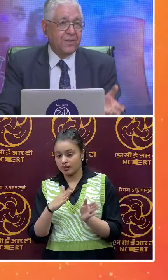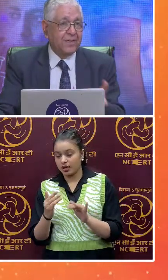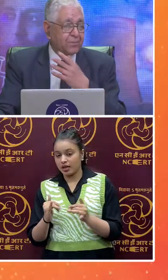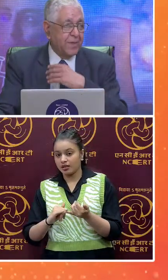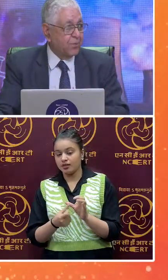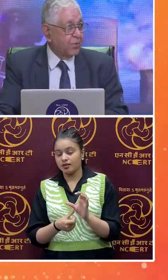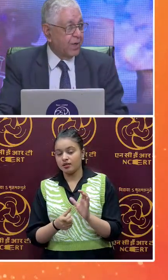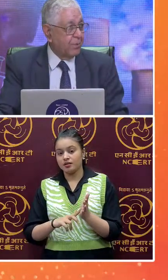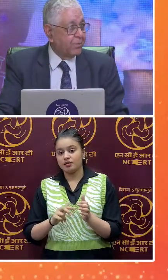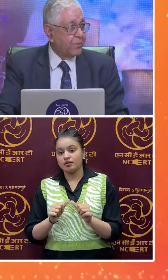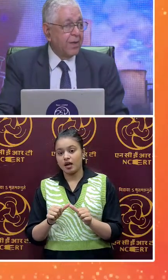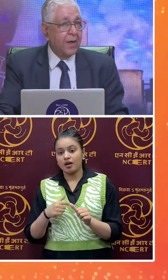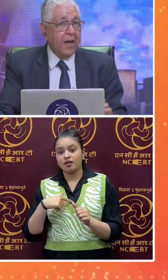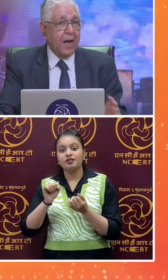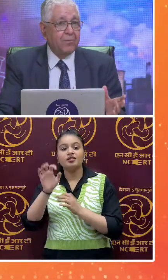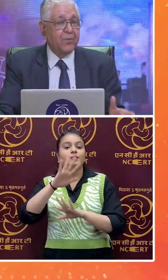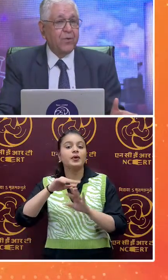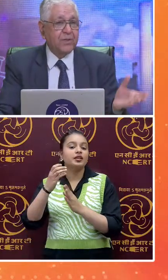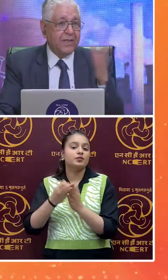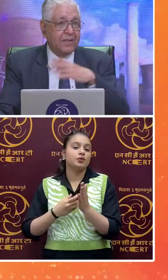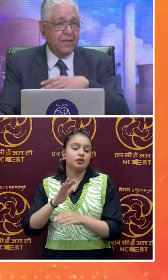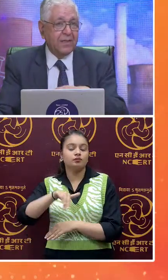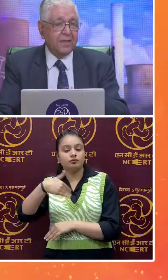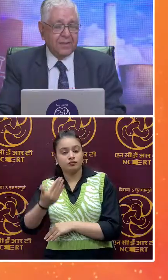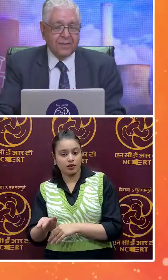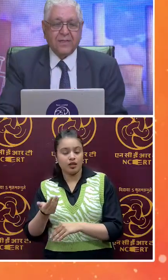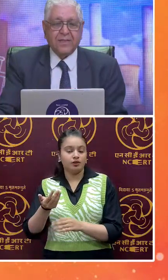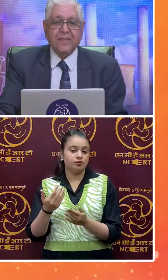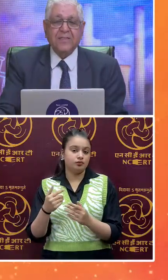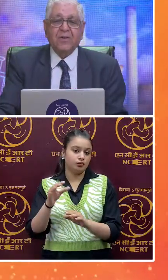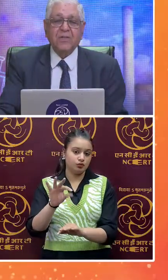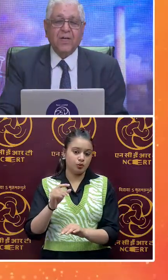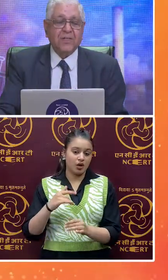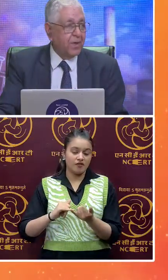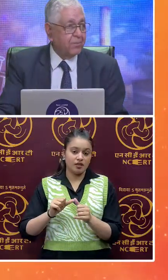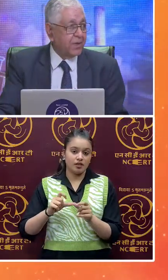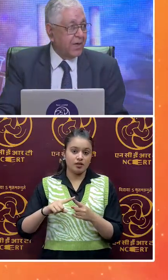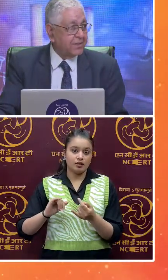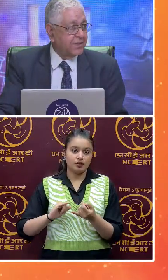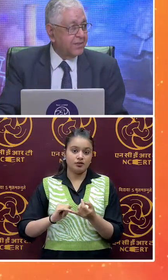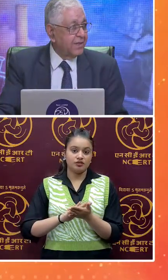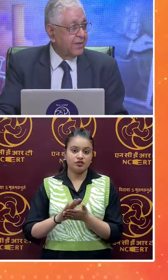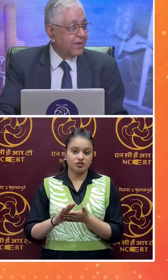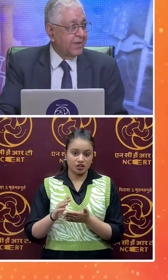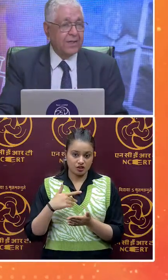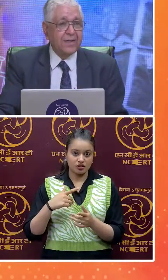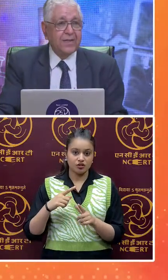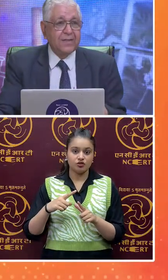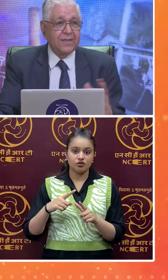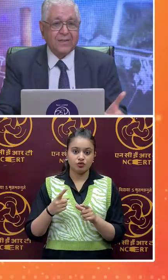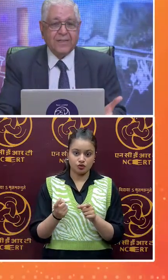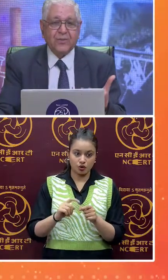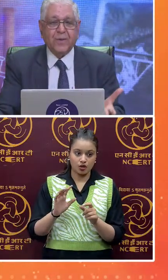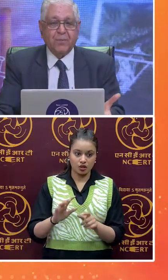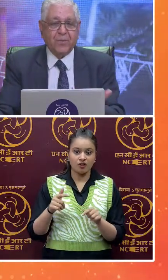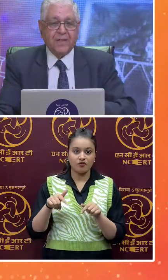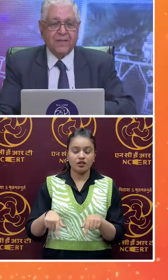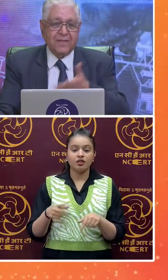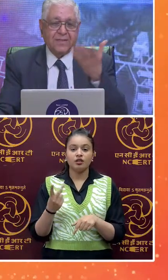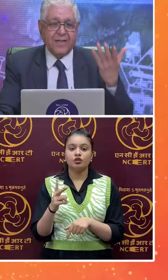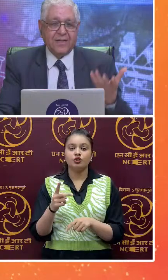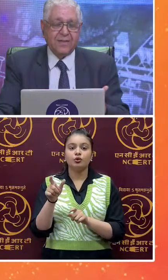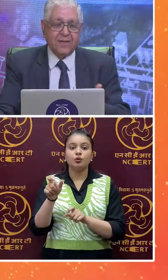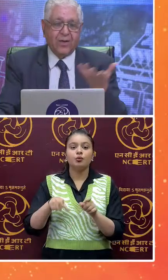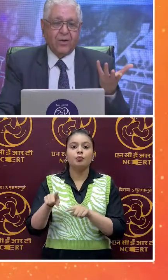off the space program, and before Satish Dhawan joins Brahm Prakash. Okay. These two people